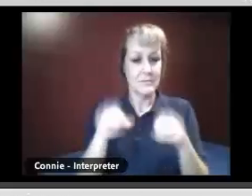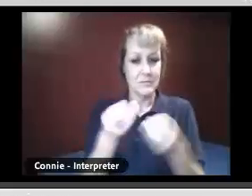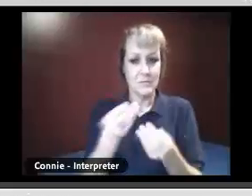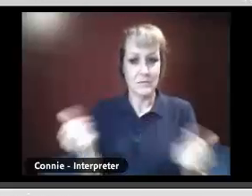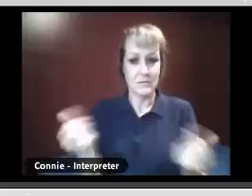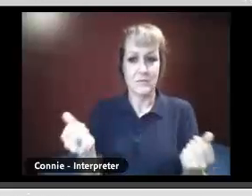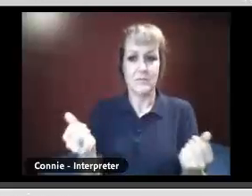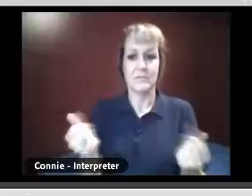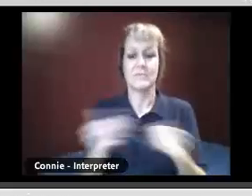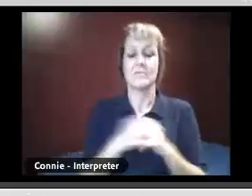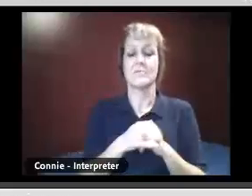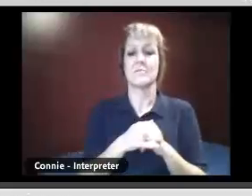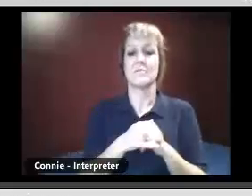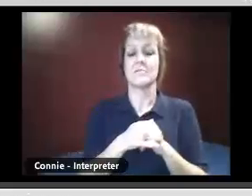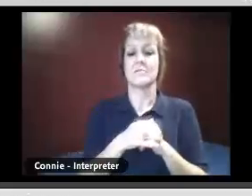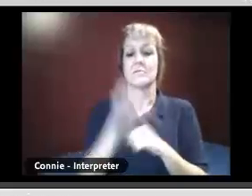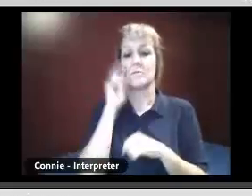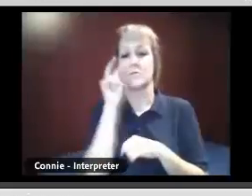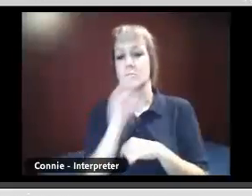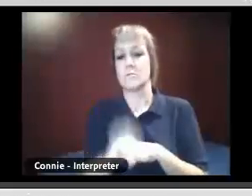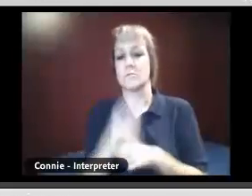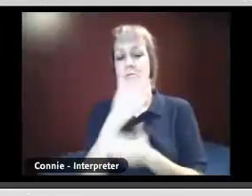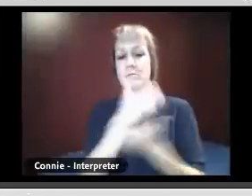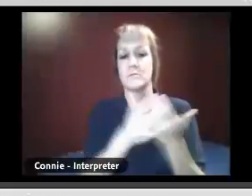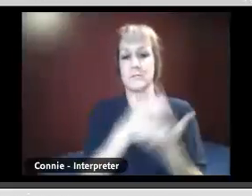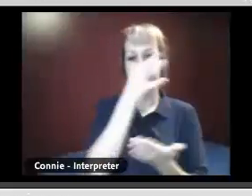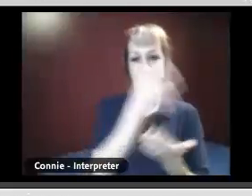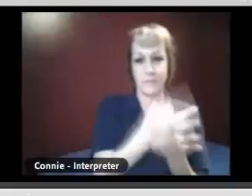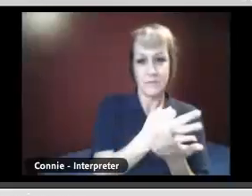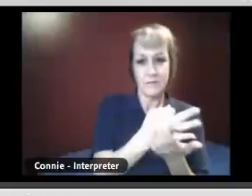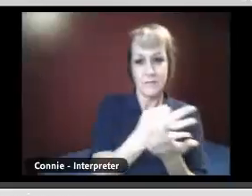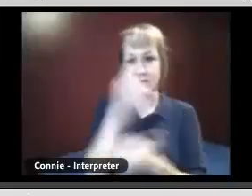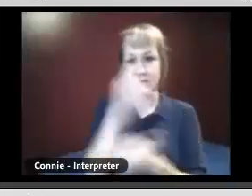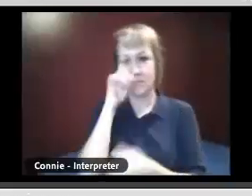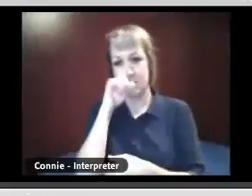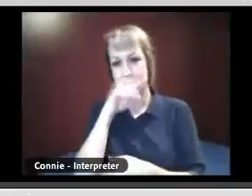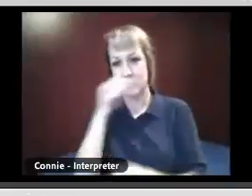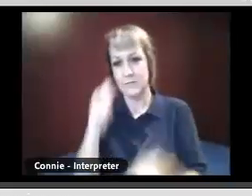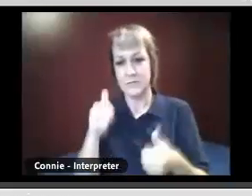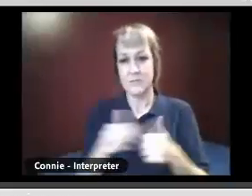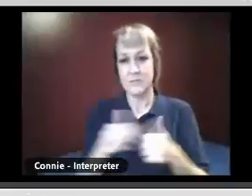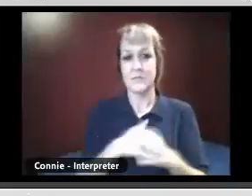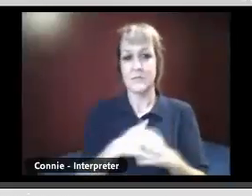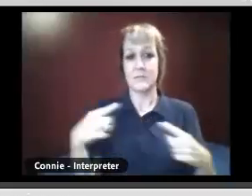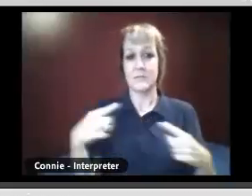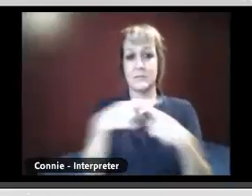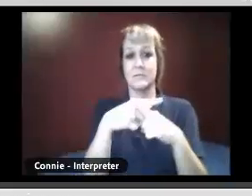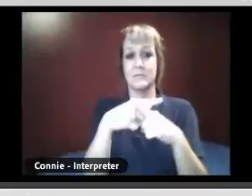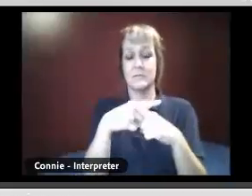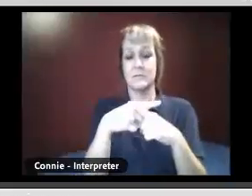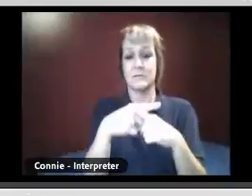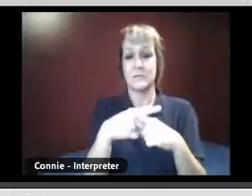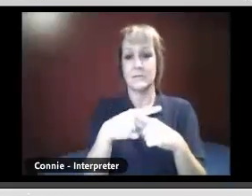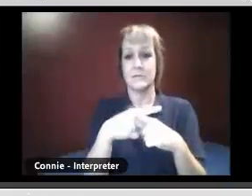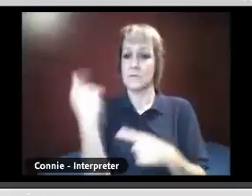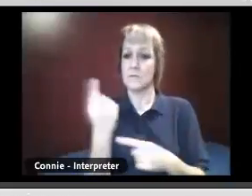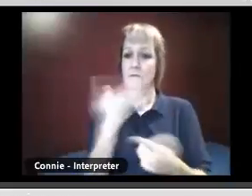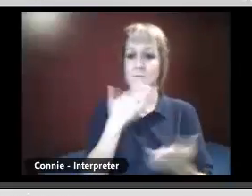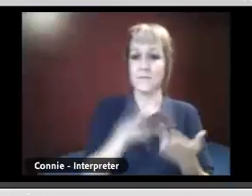So let's look at some fact or fiction around conflict. First one, conflict is inherently bad and